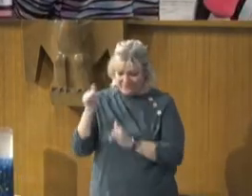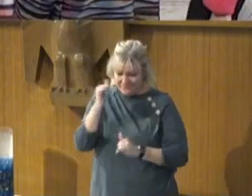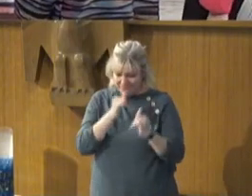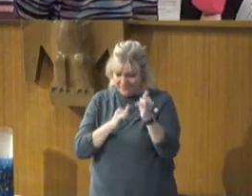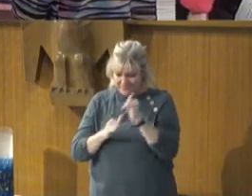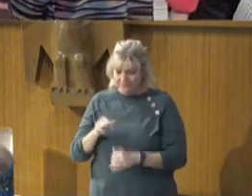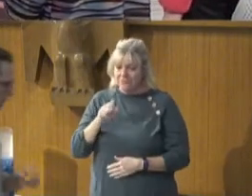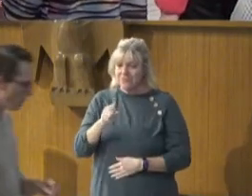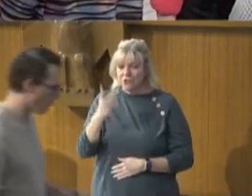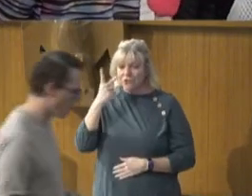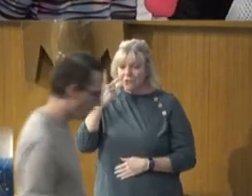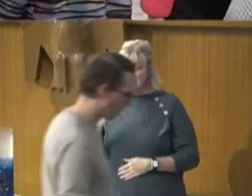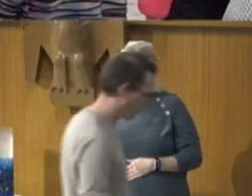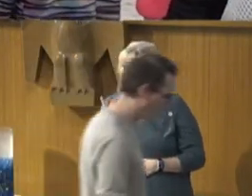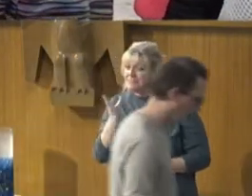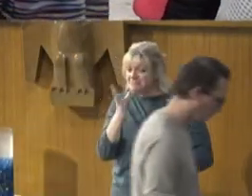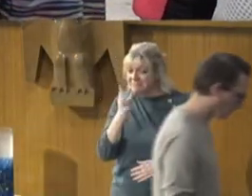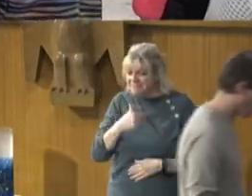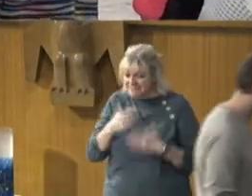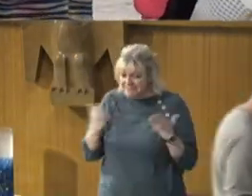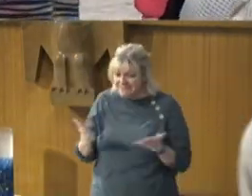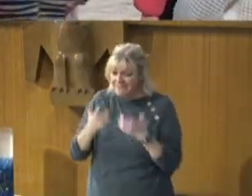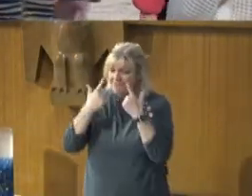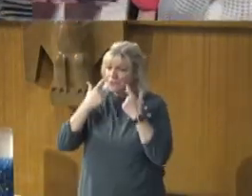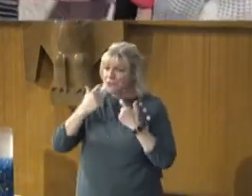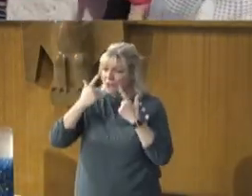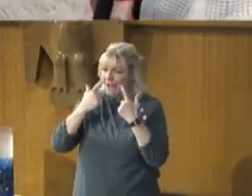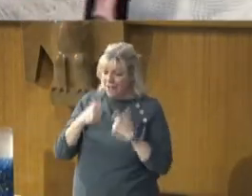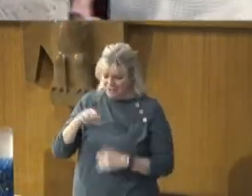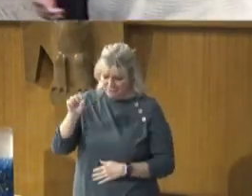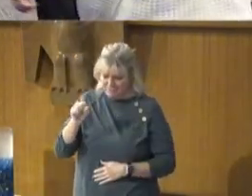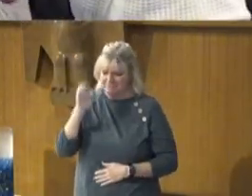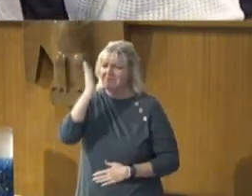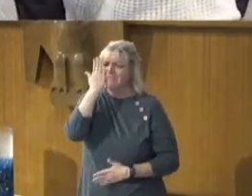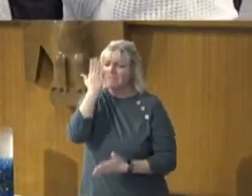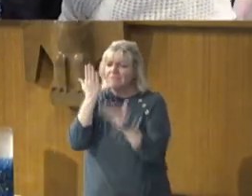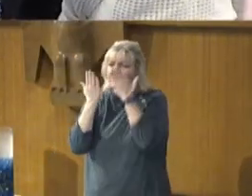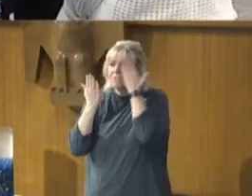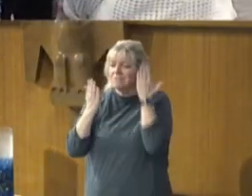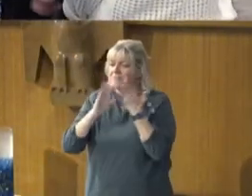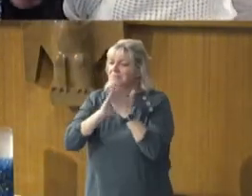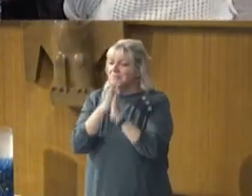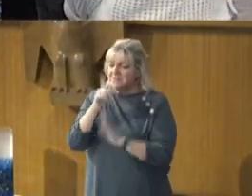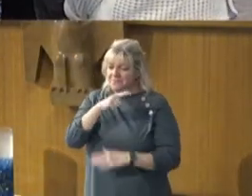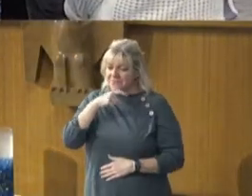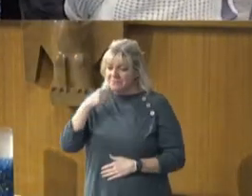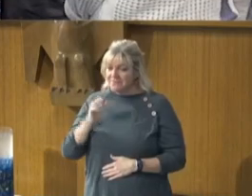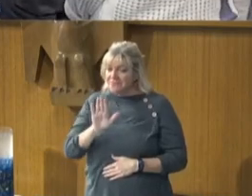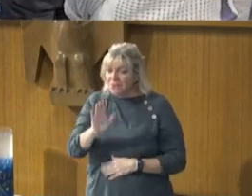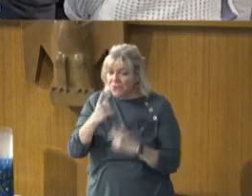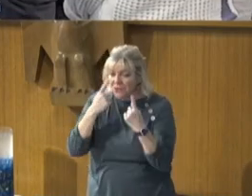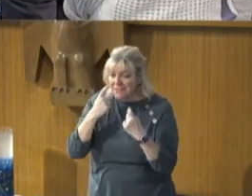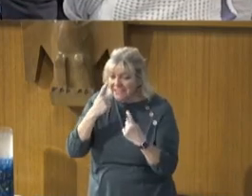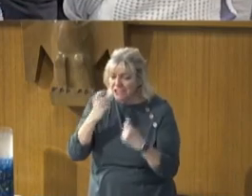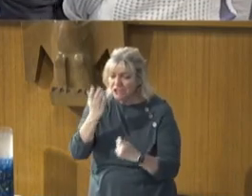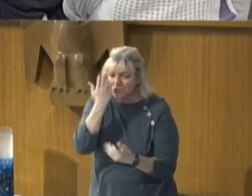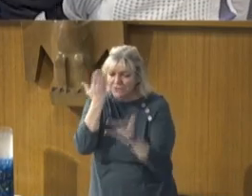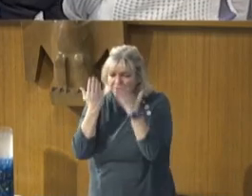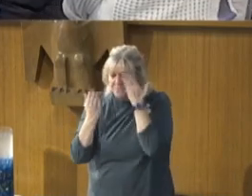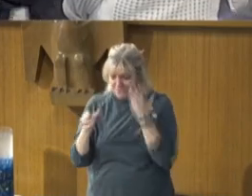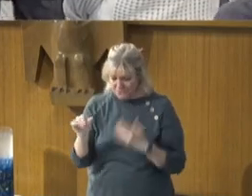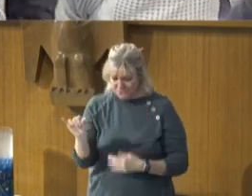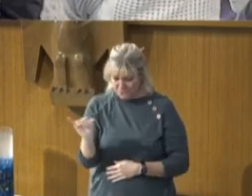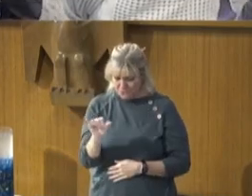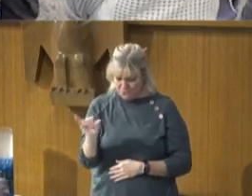me and I'm crying. I'll wipe away your tears and